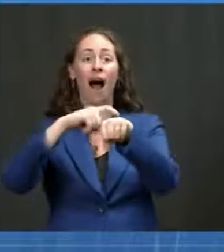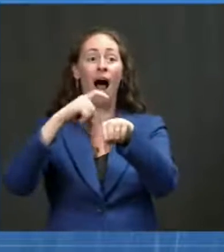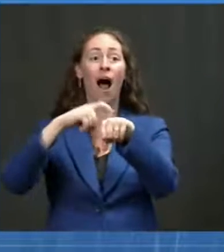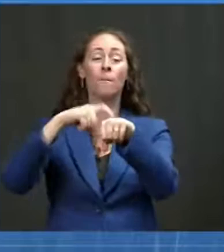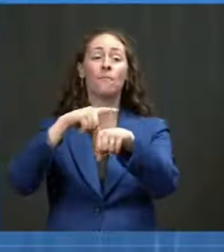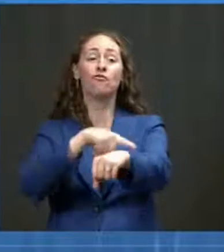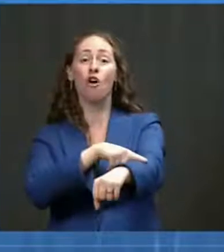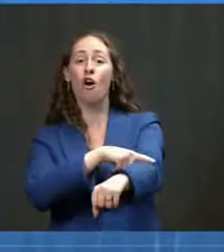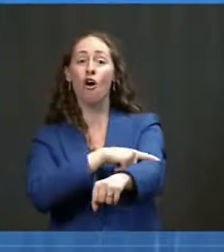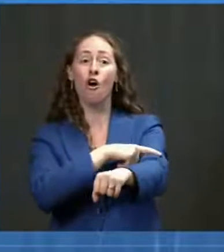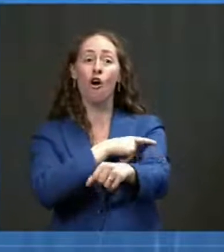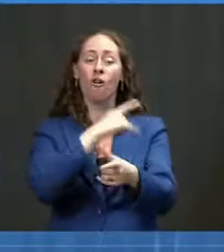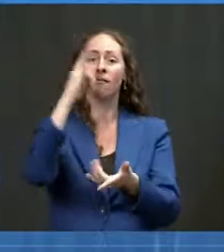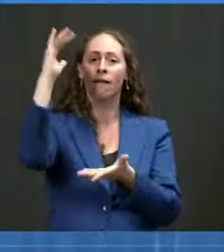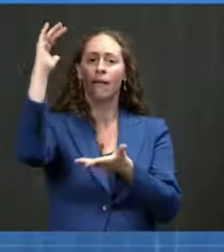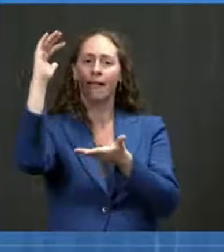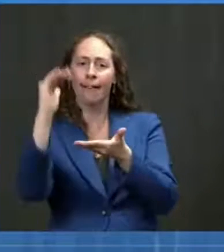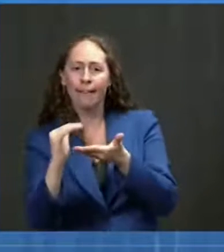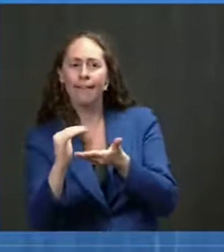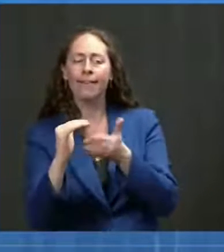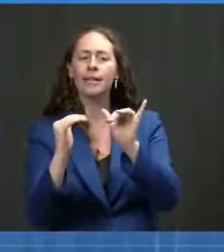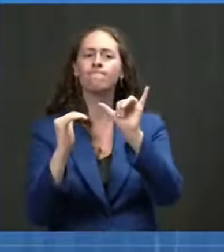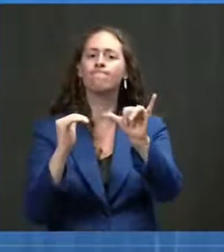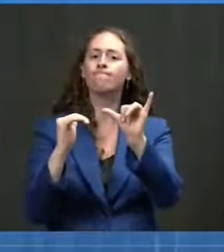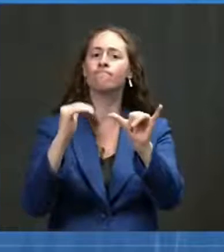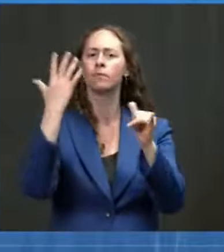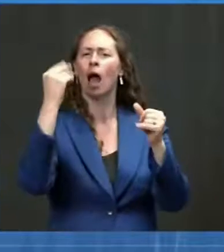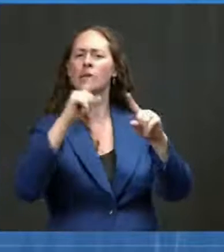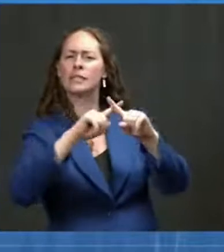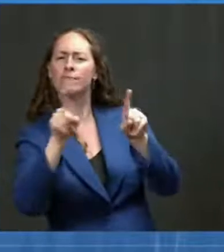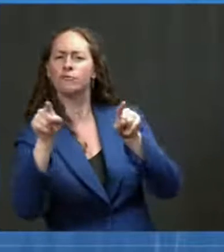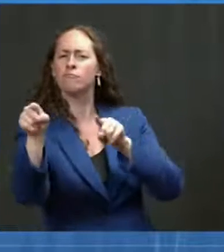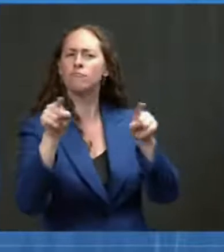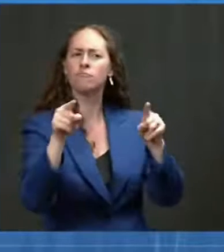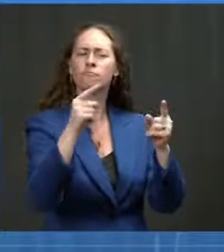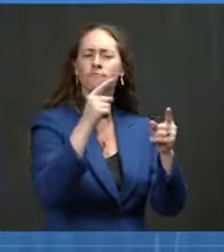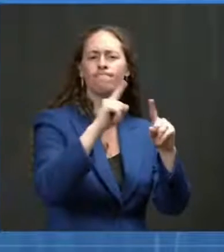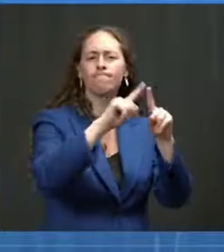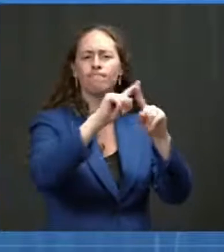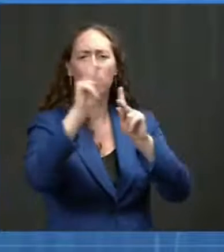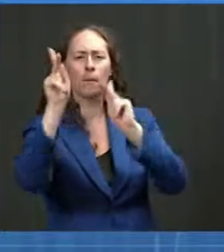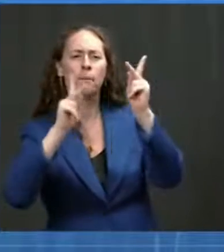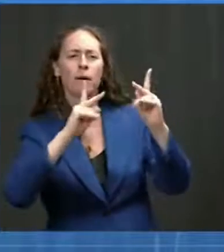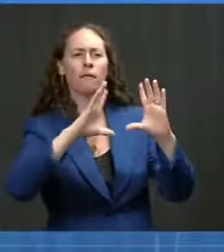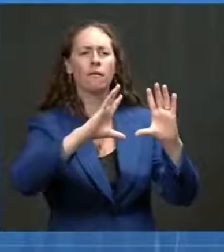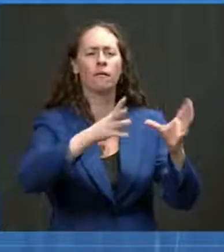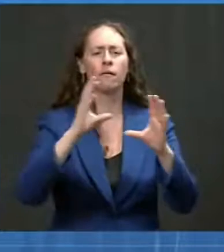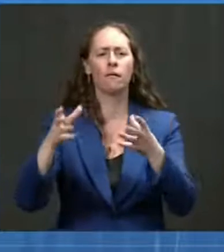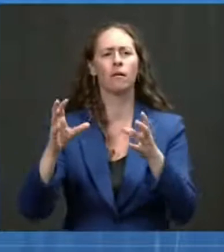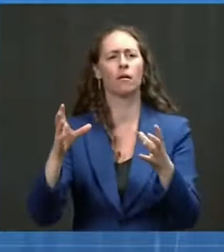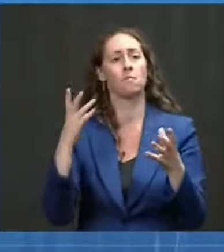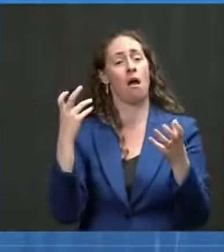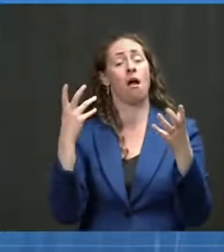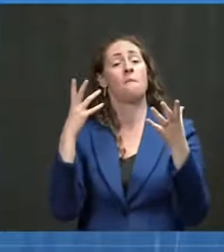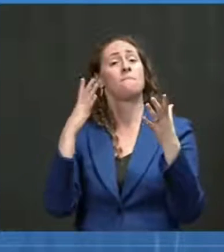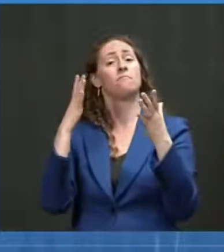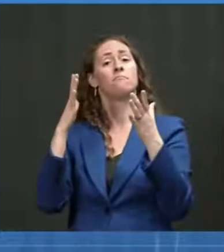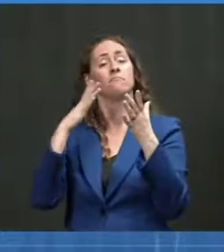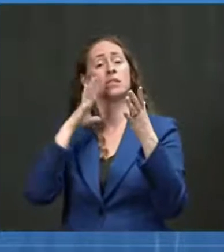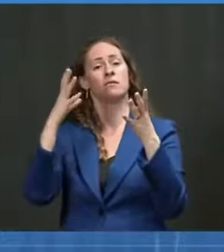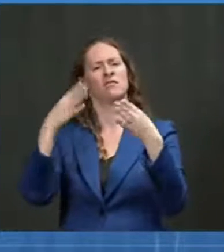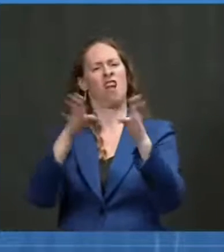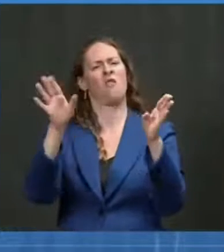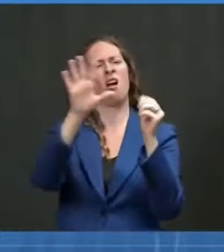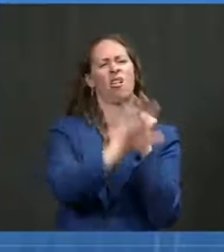setting studied, the data consistently demonstrate a reduction of vaccine effectiveness against infection over time.